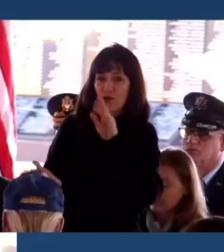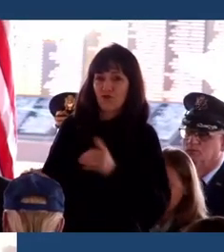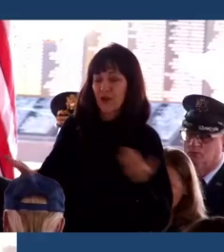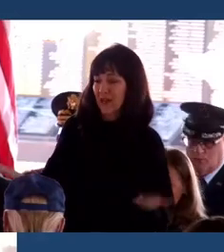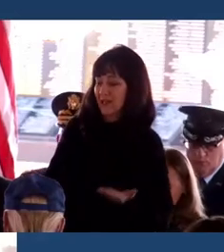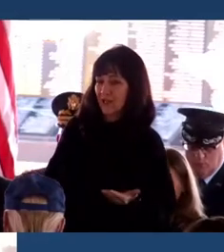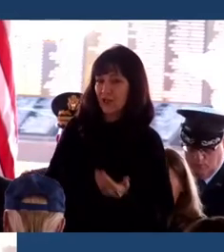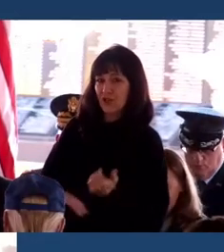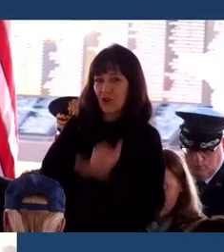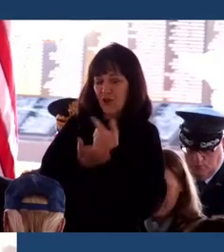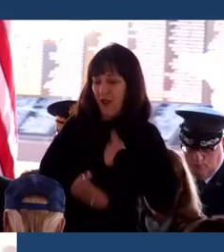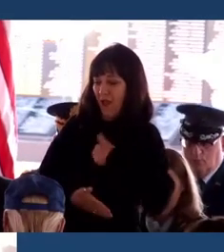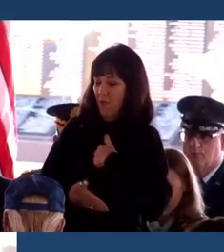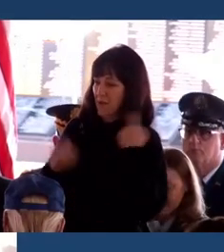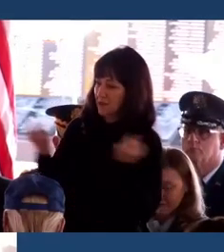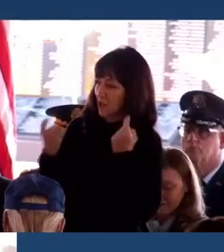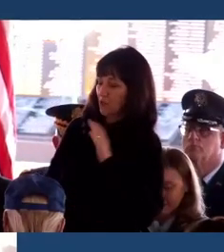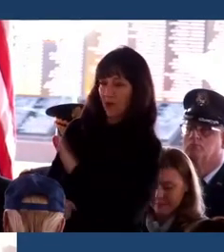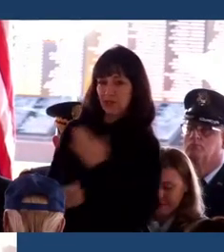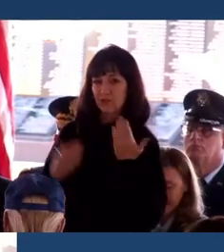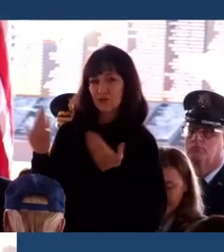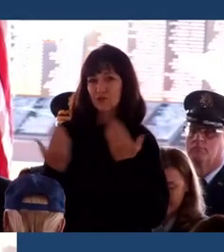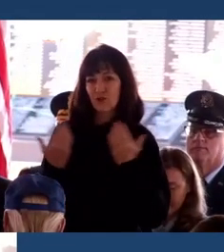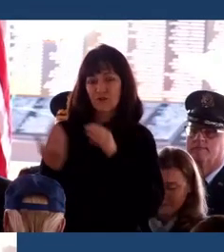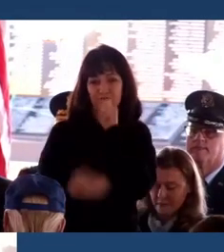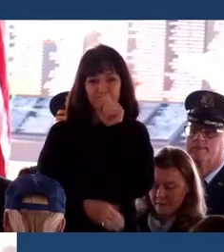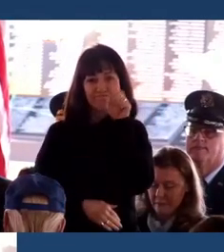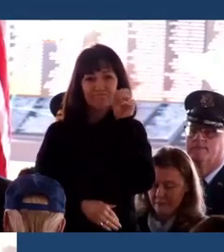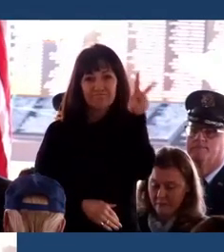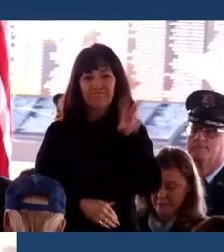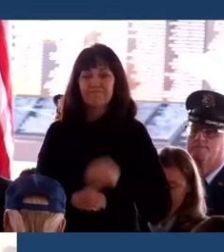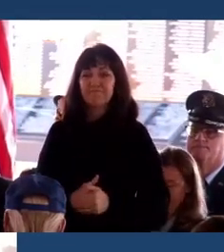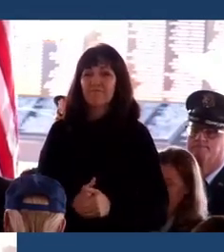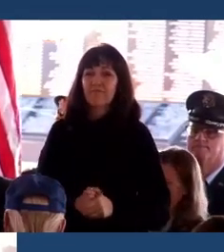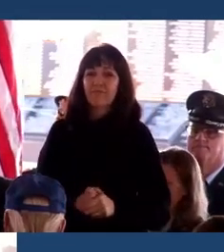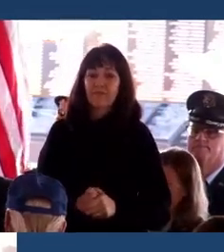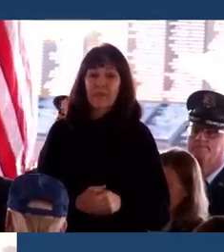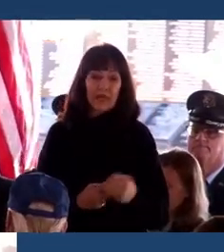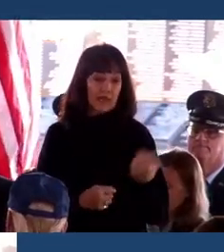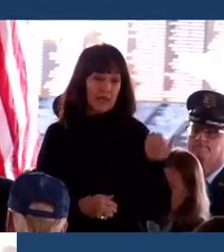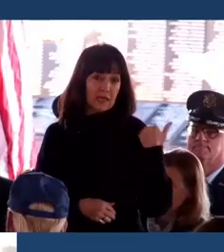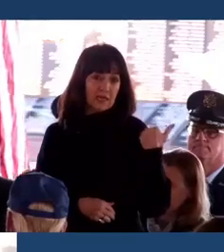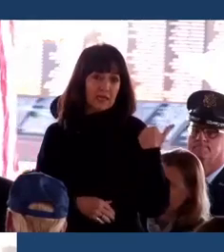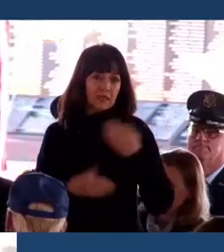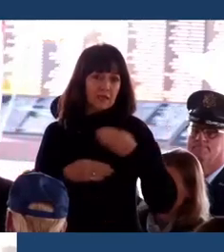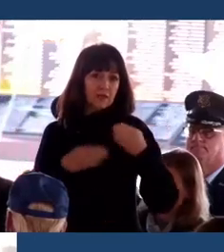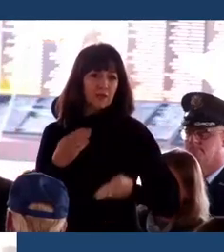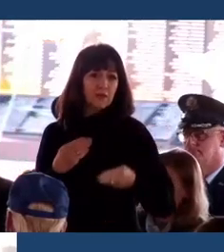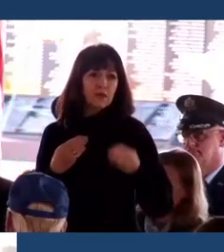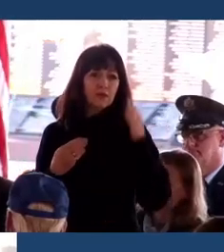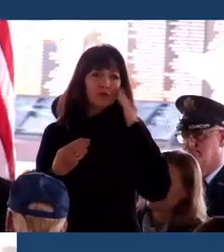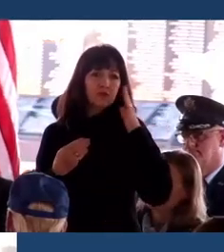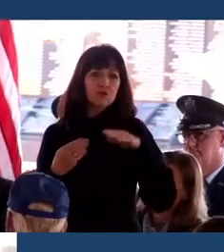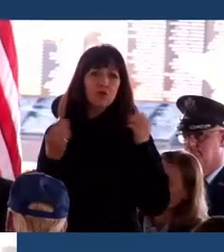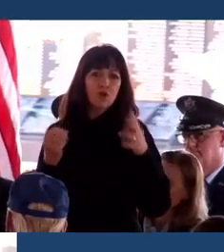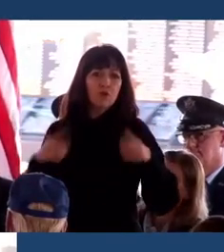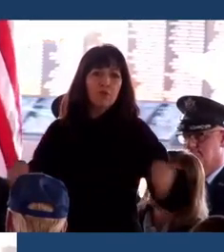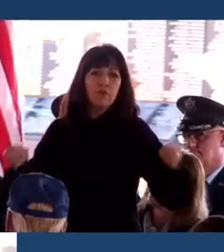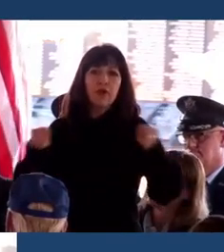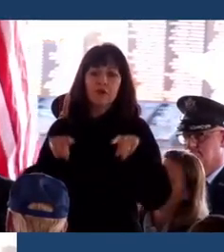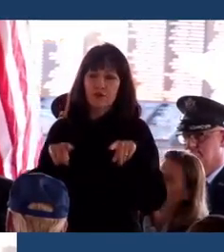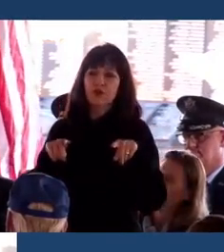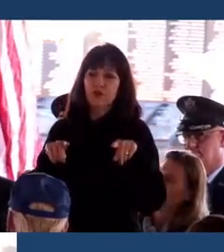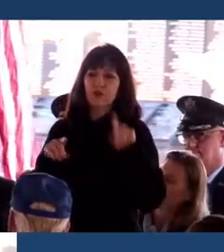help us celebrate his service. Last weekend, I know many of you here recognized the 40th anniversary